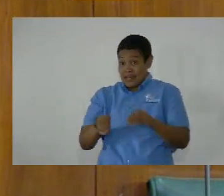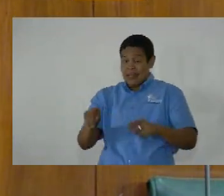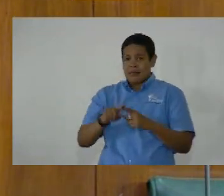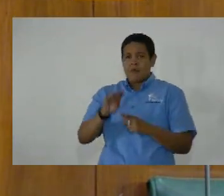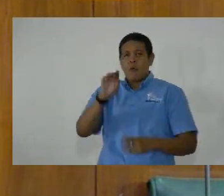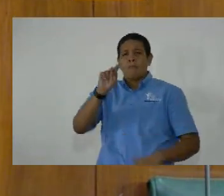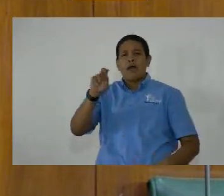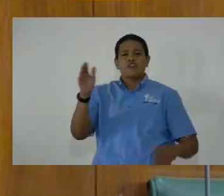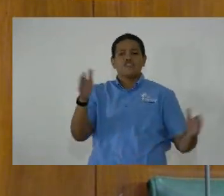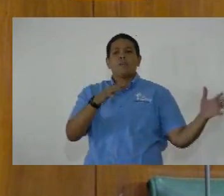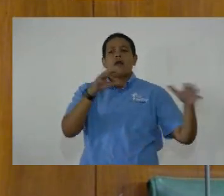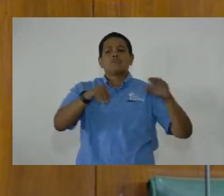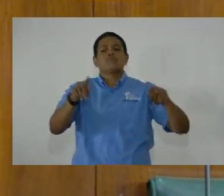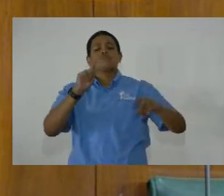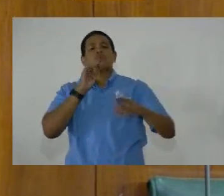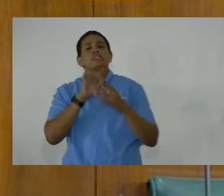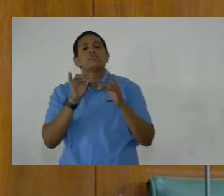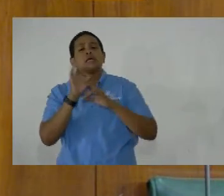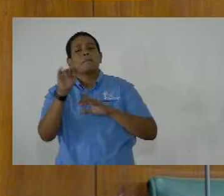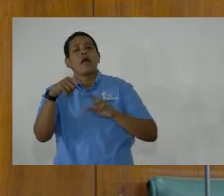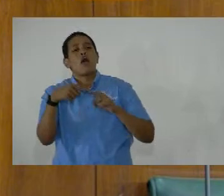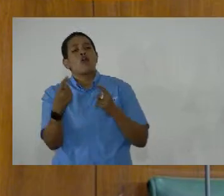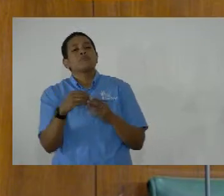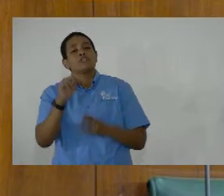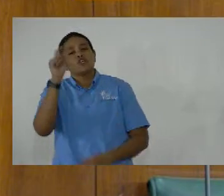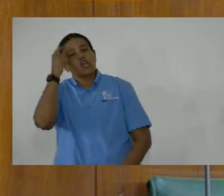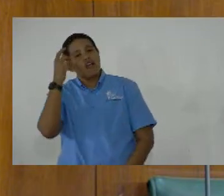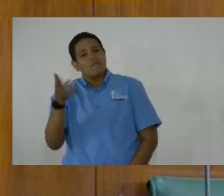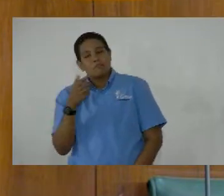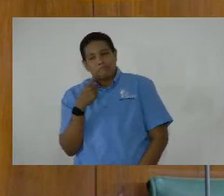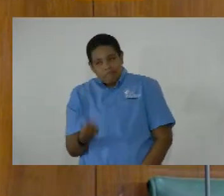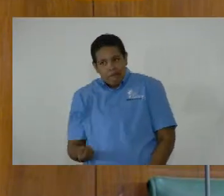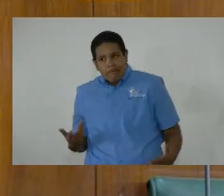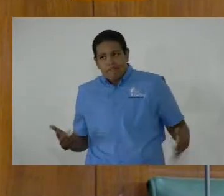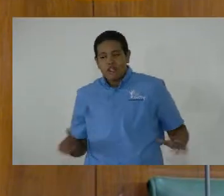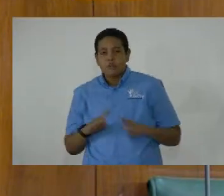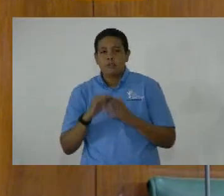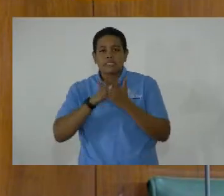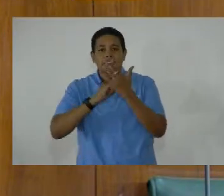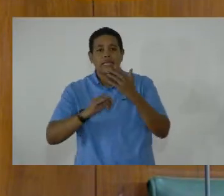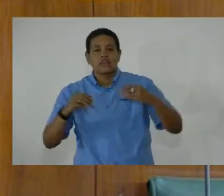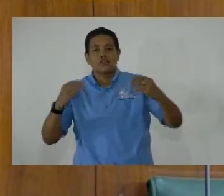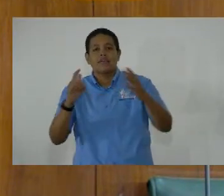Plan, articulated by the opposition in government and designed to give